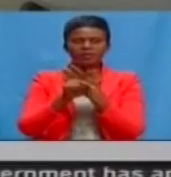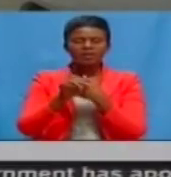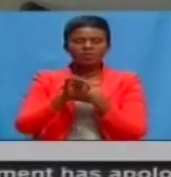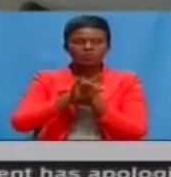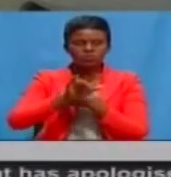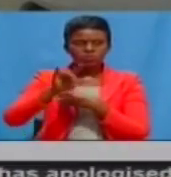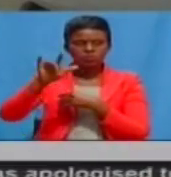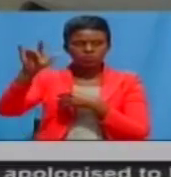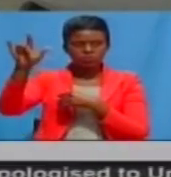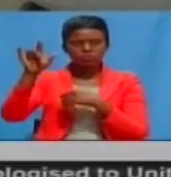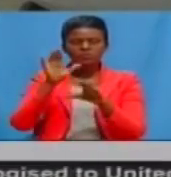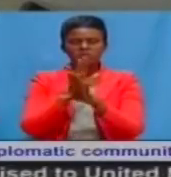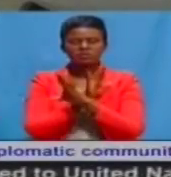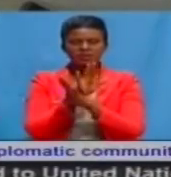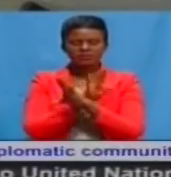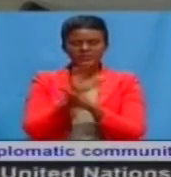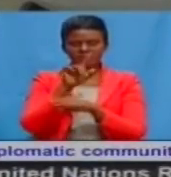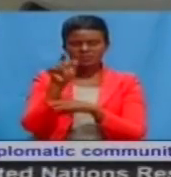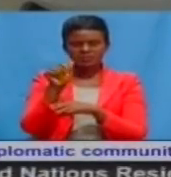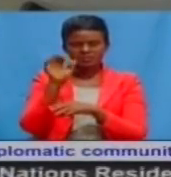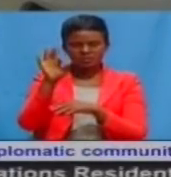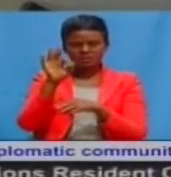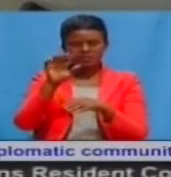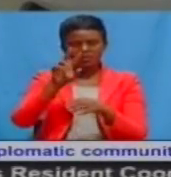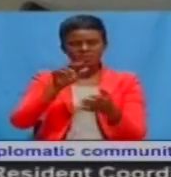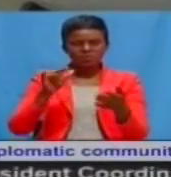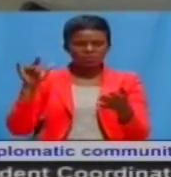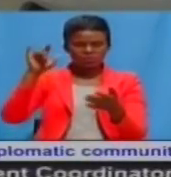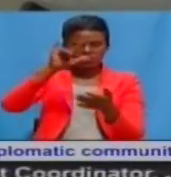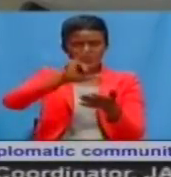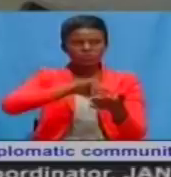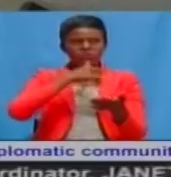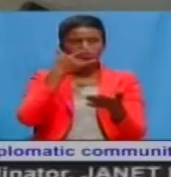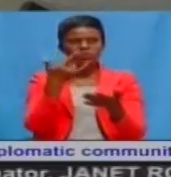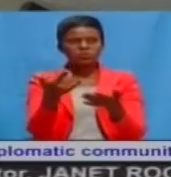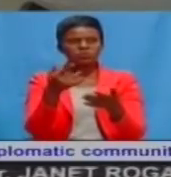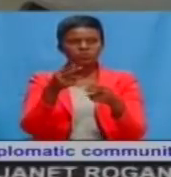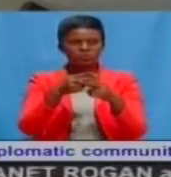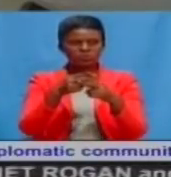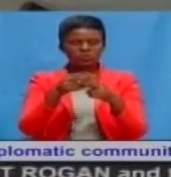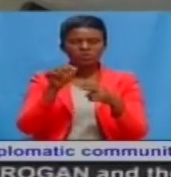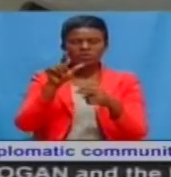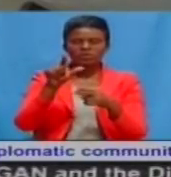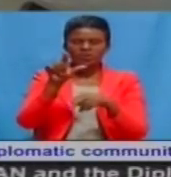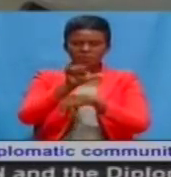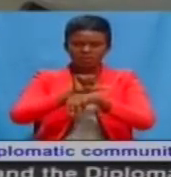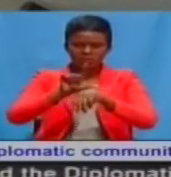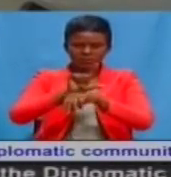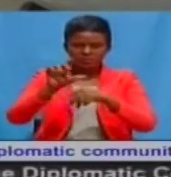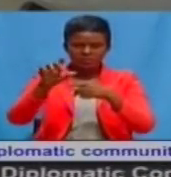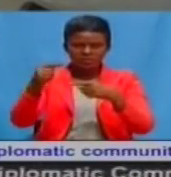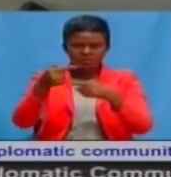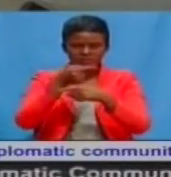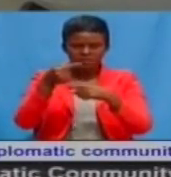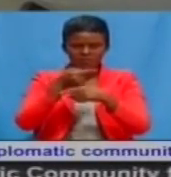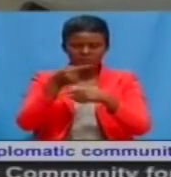transport aircraft of the Zambia Air Force crashed into the Atlantic Ocean shortly after taking off from Libreville, Gabon. The